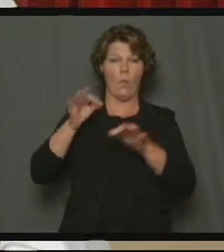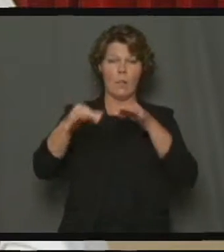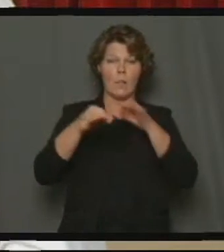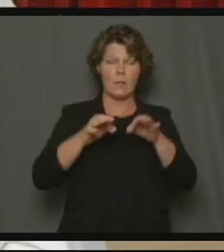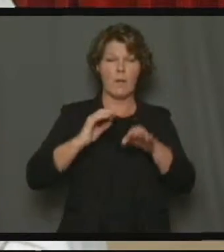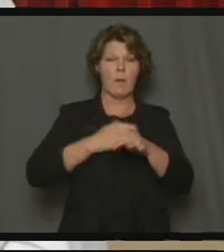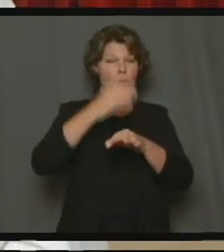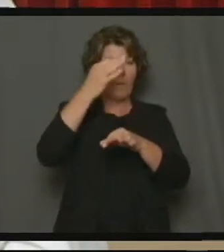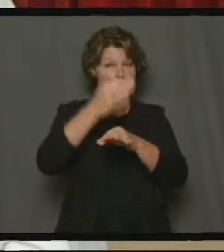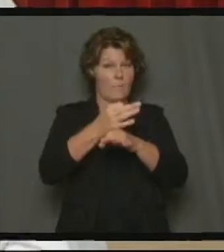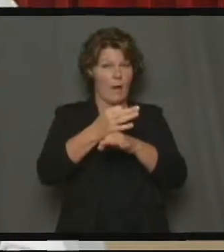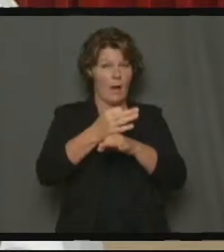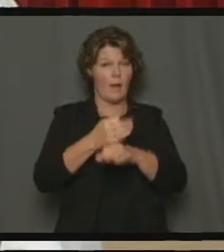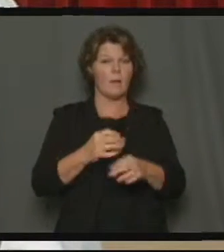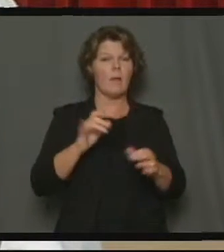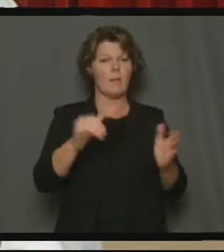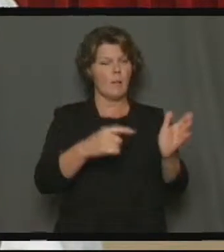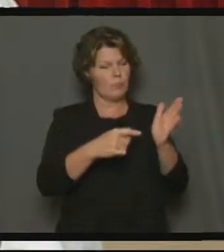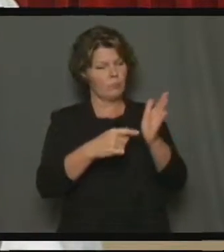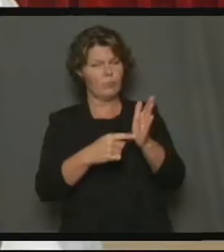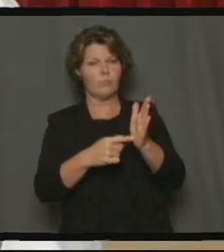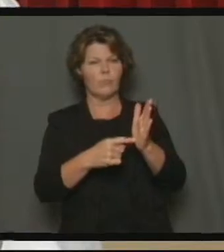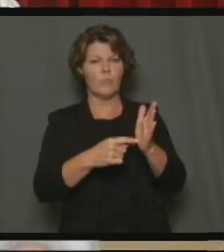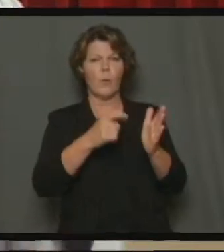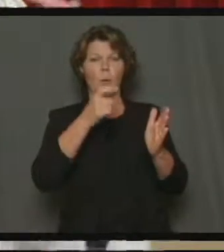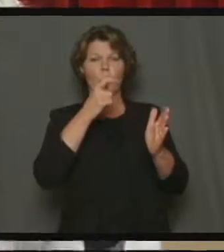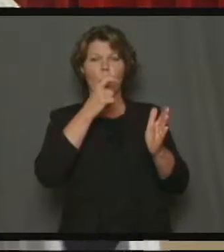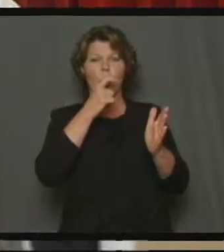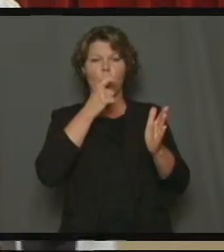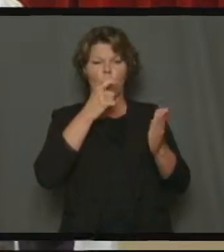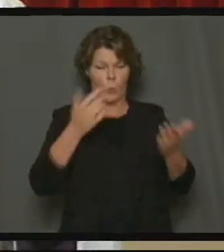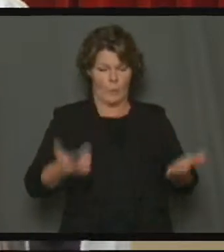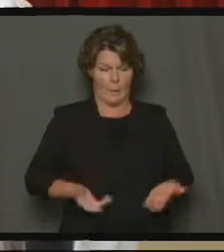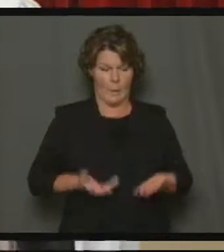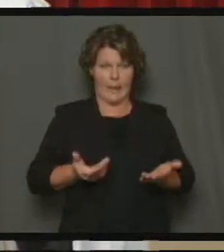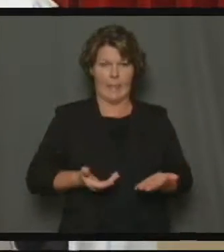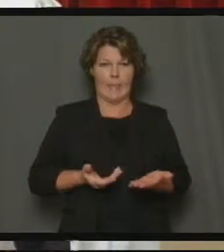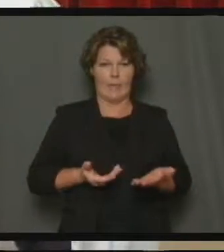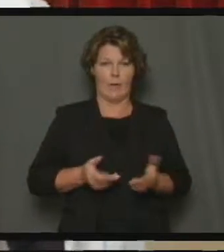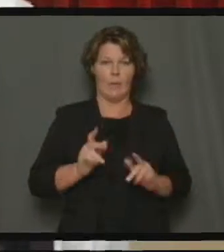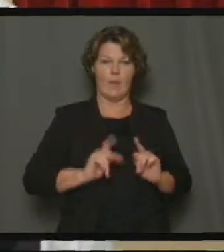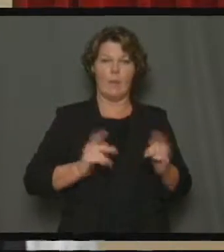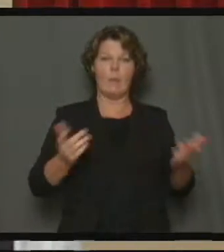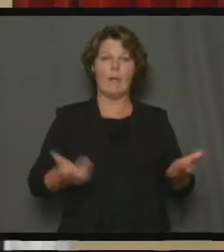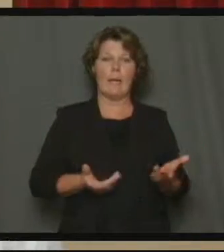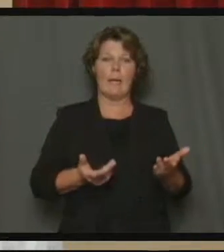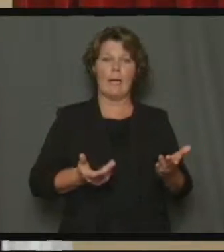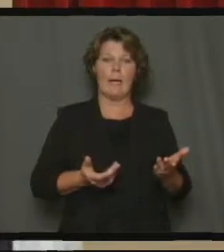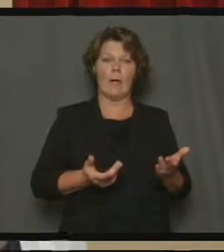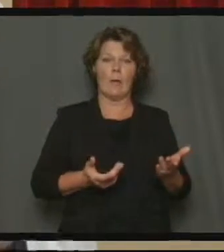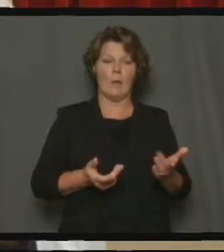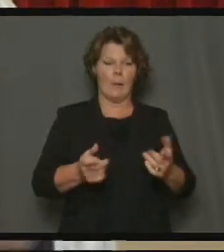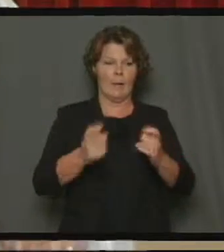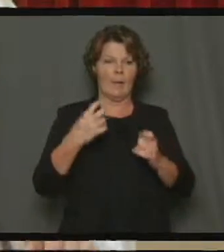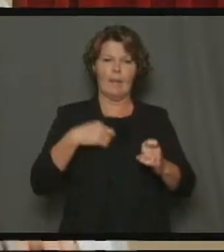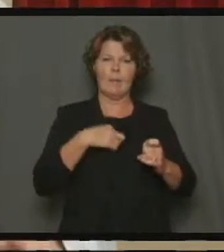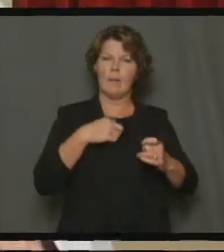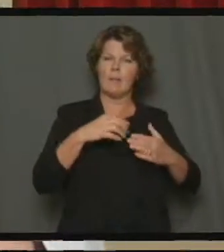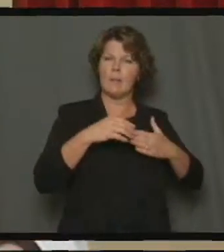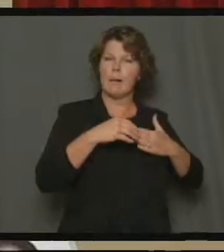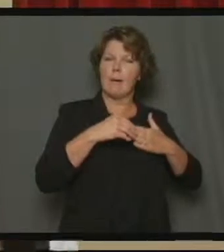faith, give us who are on this side of heaven, give us a wonderful